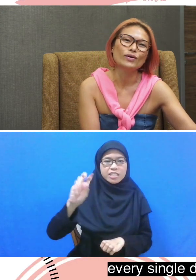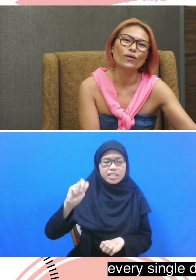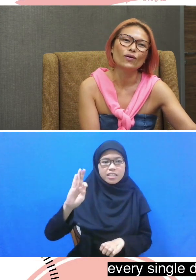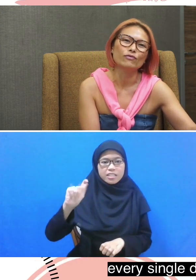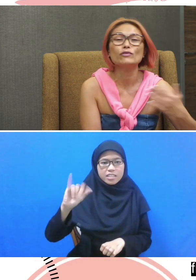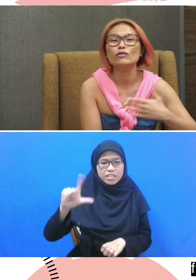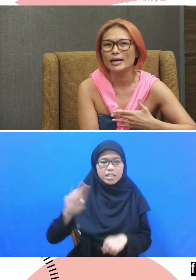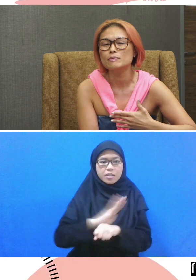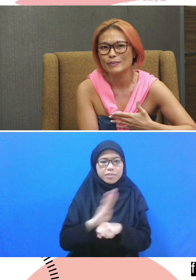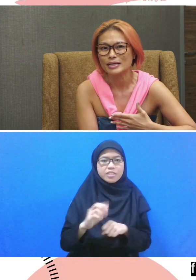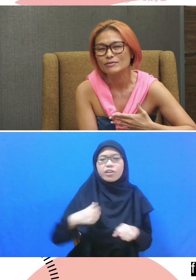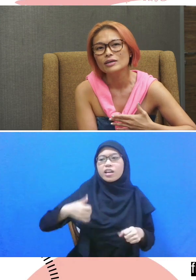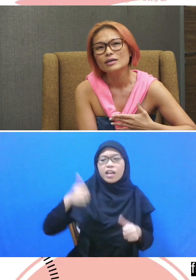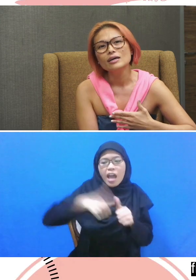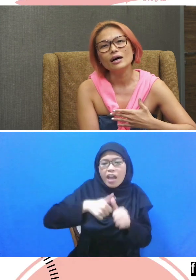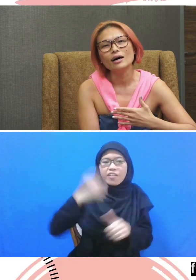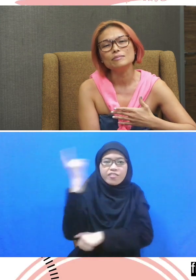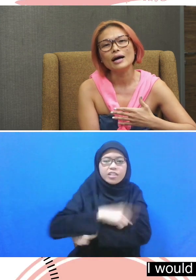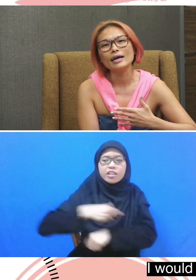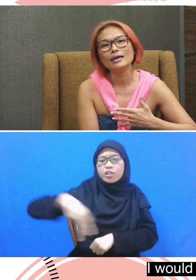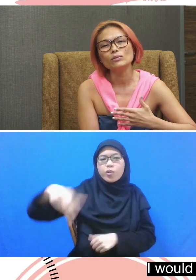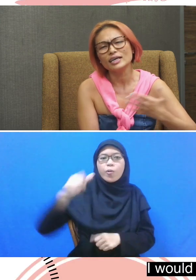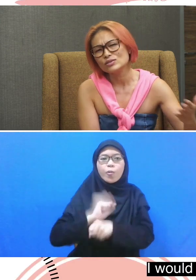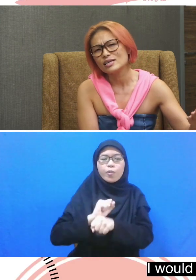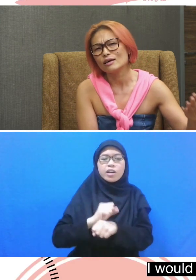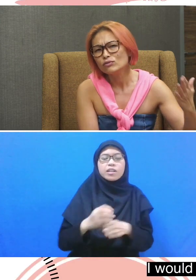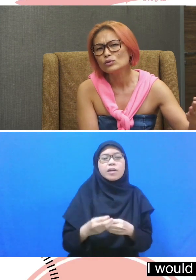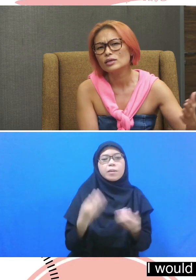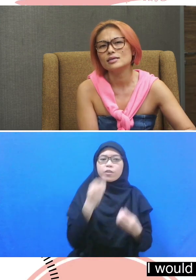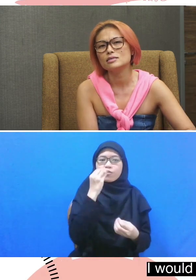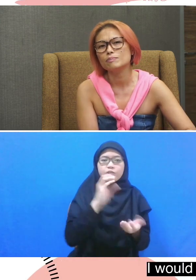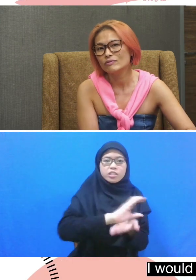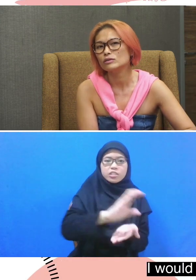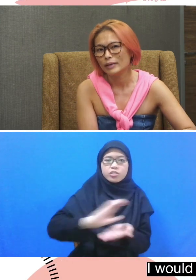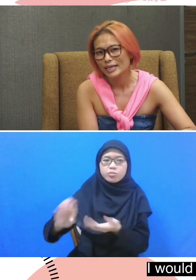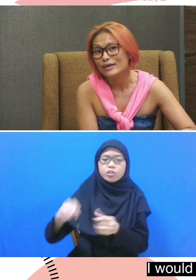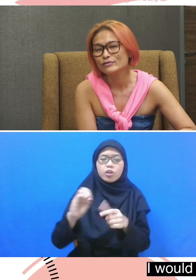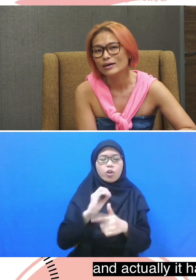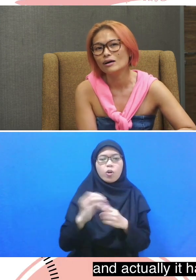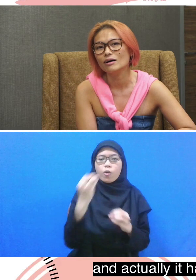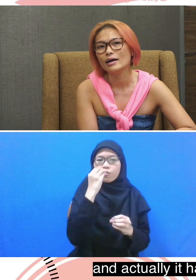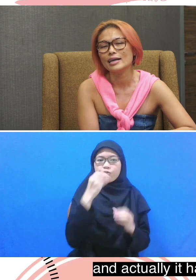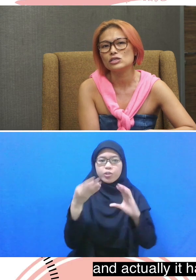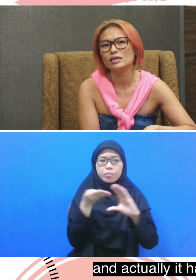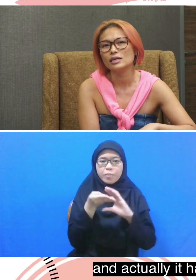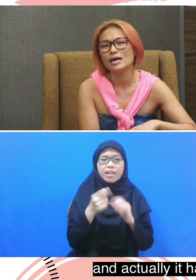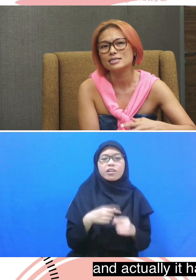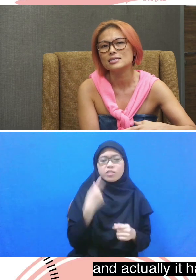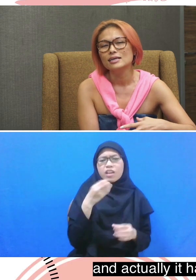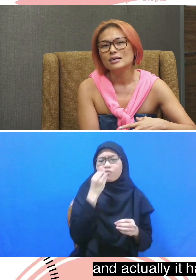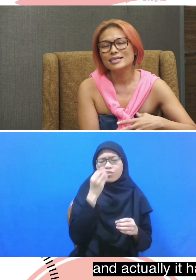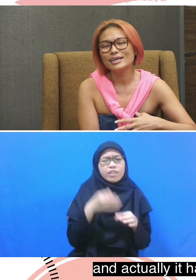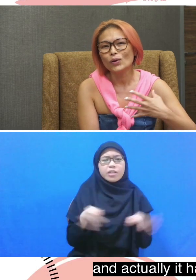distribution or from the food bank's perspective, I would like to say that food is pivotal to my life. And actually it